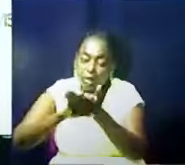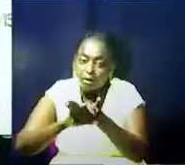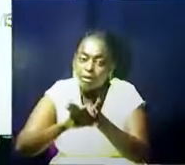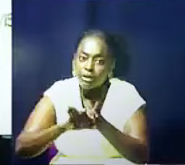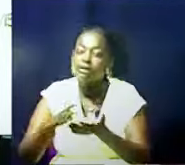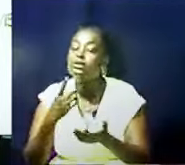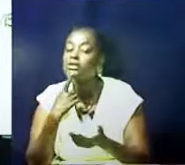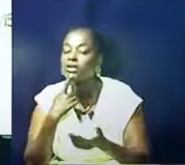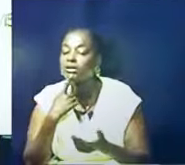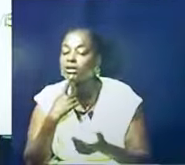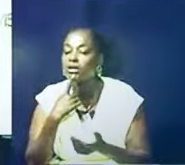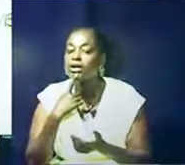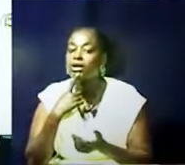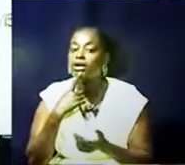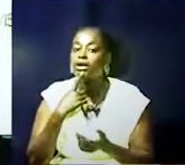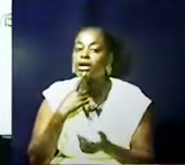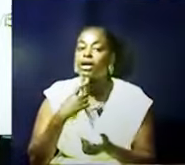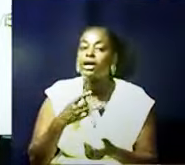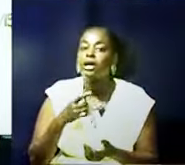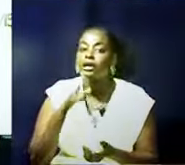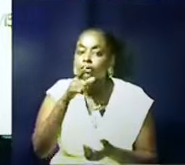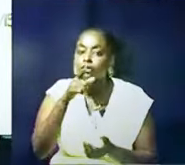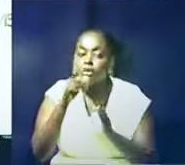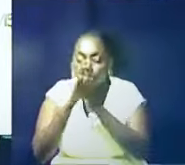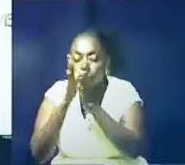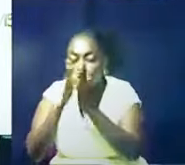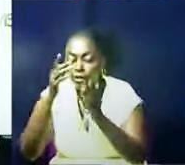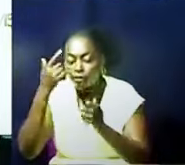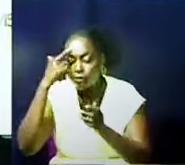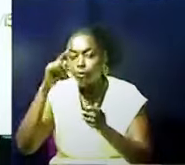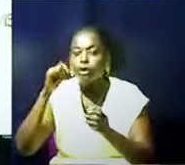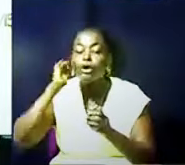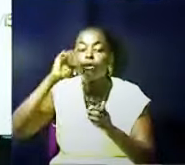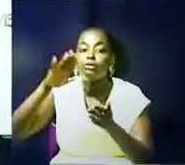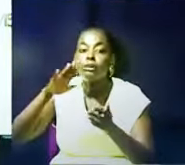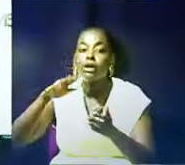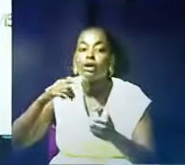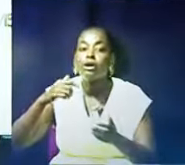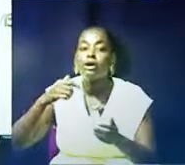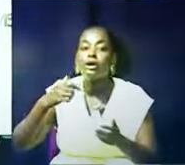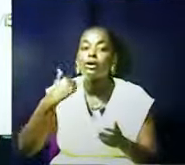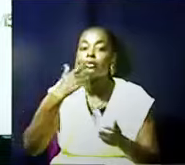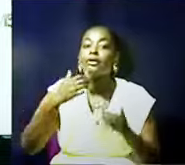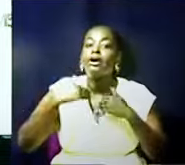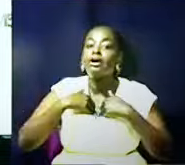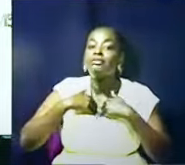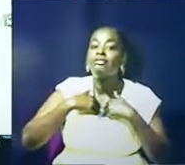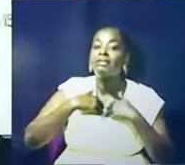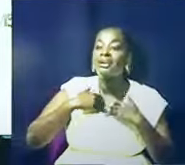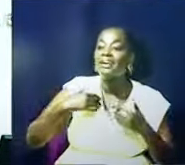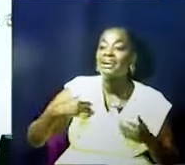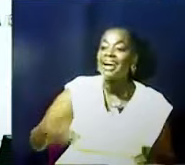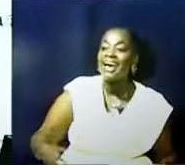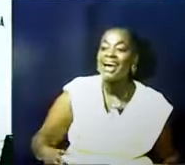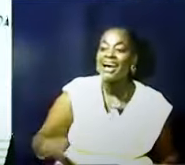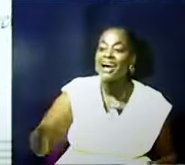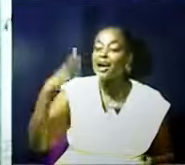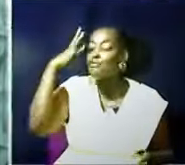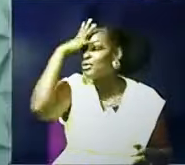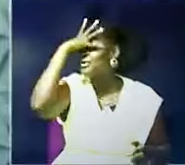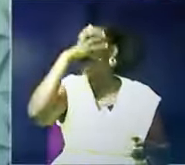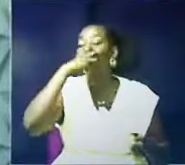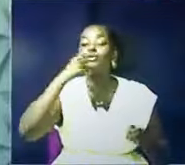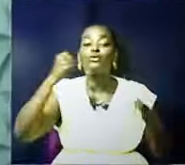two. I almost say, ah, yeah. Those days, we didn't